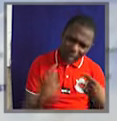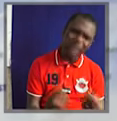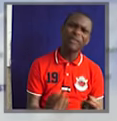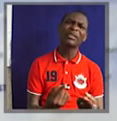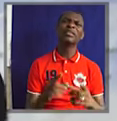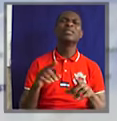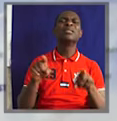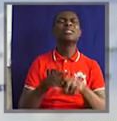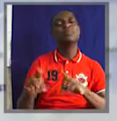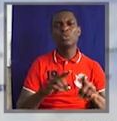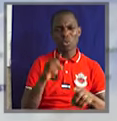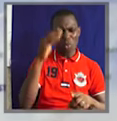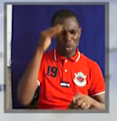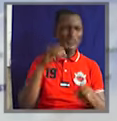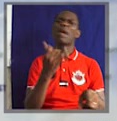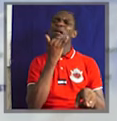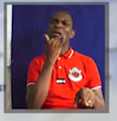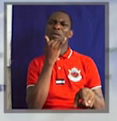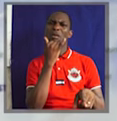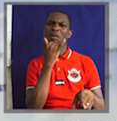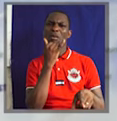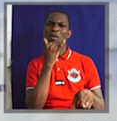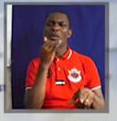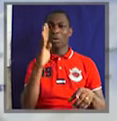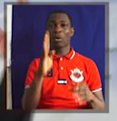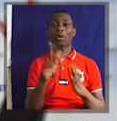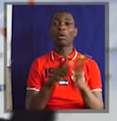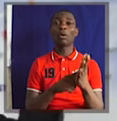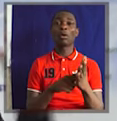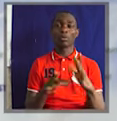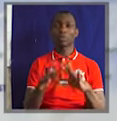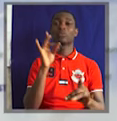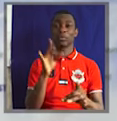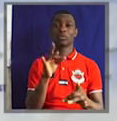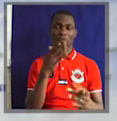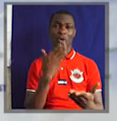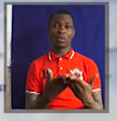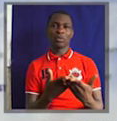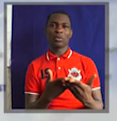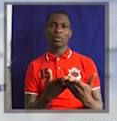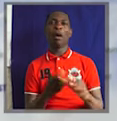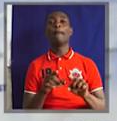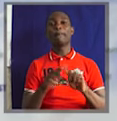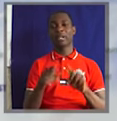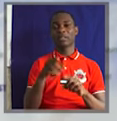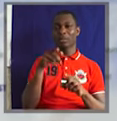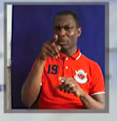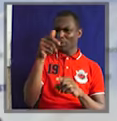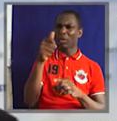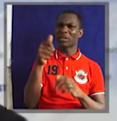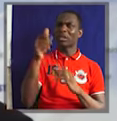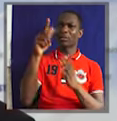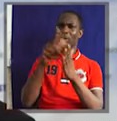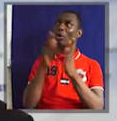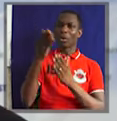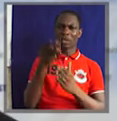akoto. One soon inside the Awayano, and yet, when you remember the anchor, a spiritual. Never why I